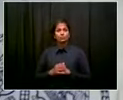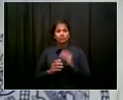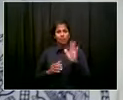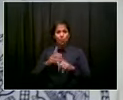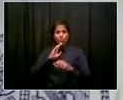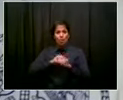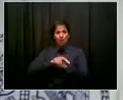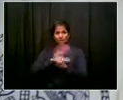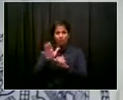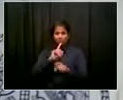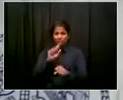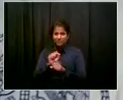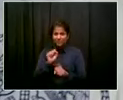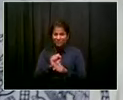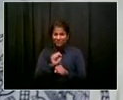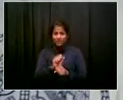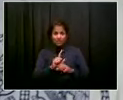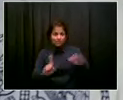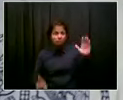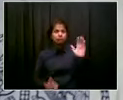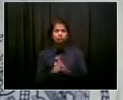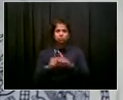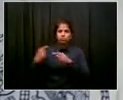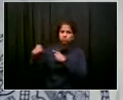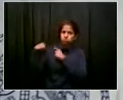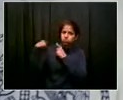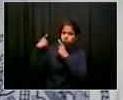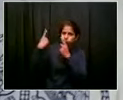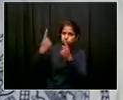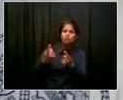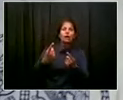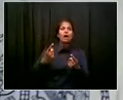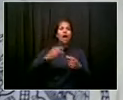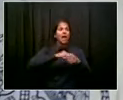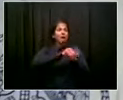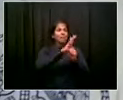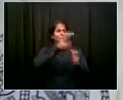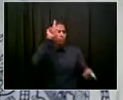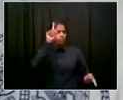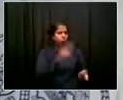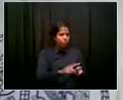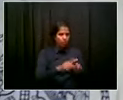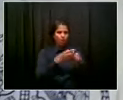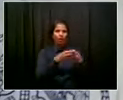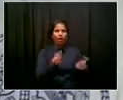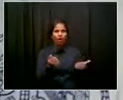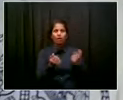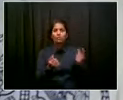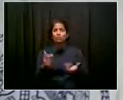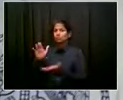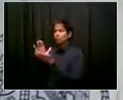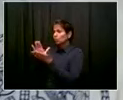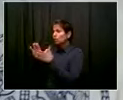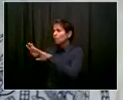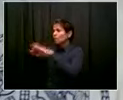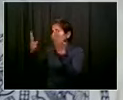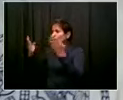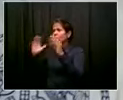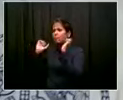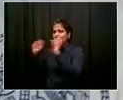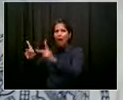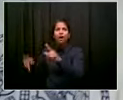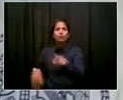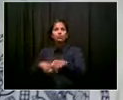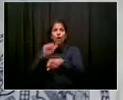the beginning jobs coming back activity coming back schools coming back but there's still work to do particularly for this summer to assure public